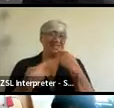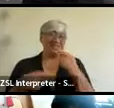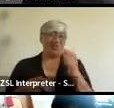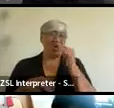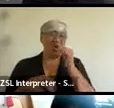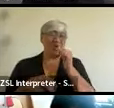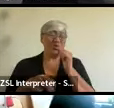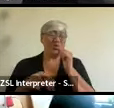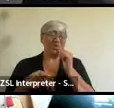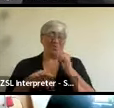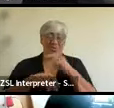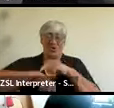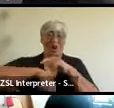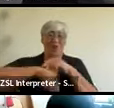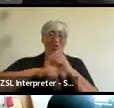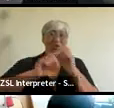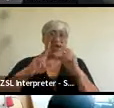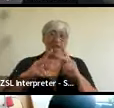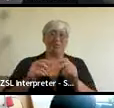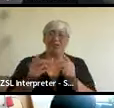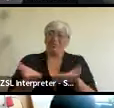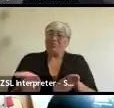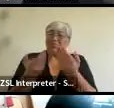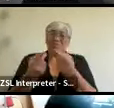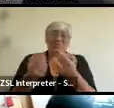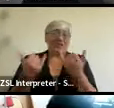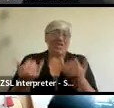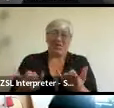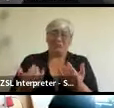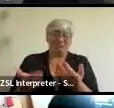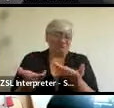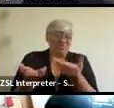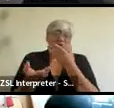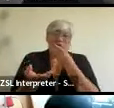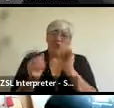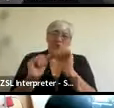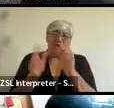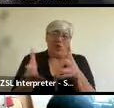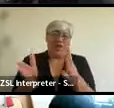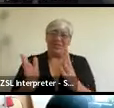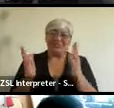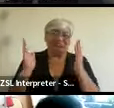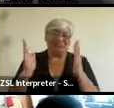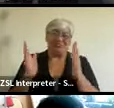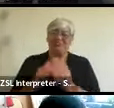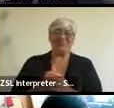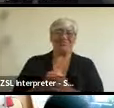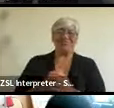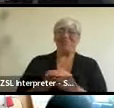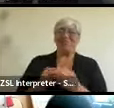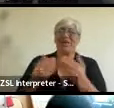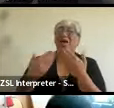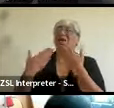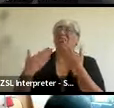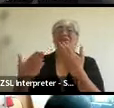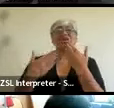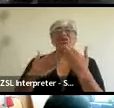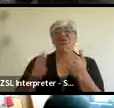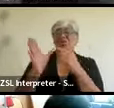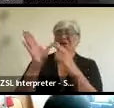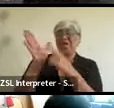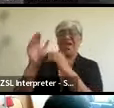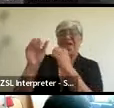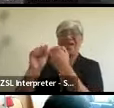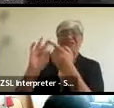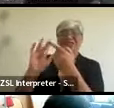at. But this is your time. Use it as you will. Thank you. Thank you, Angie. So